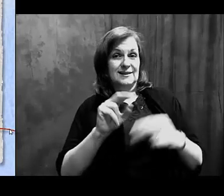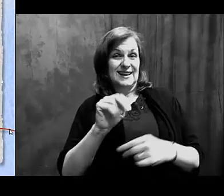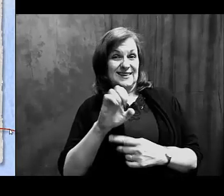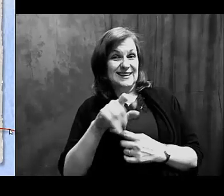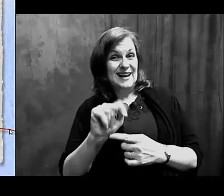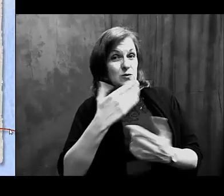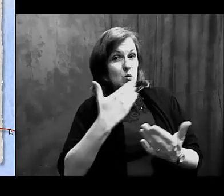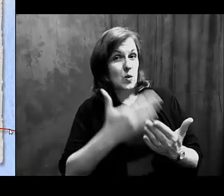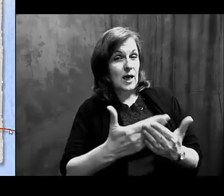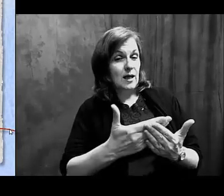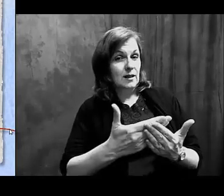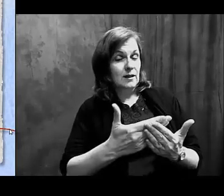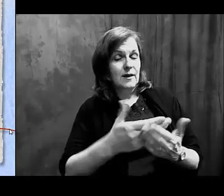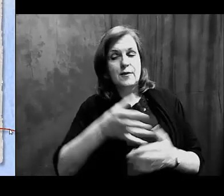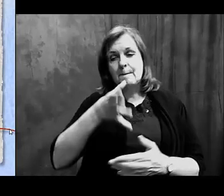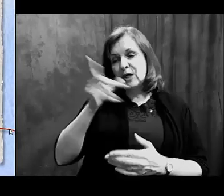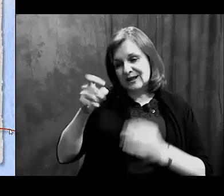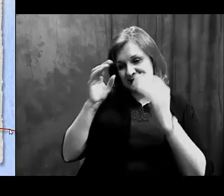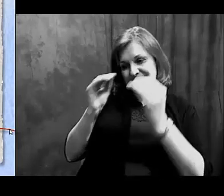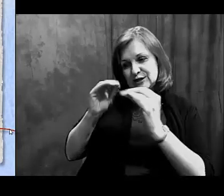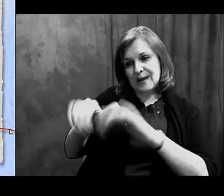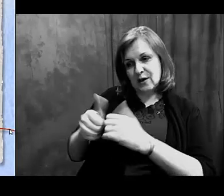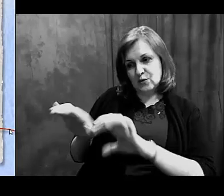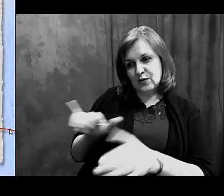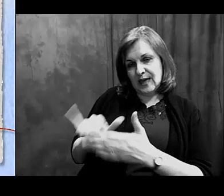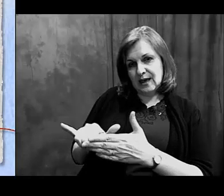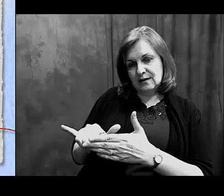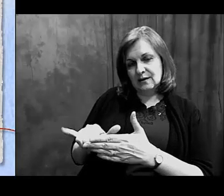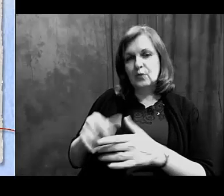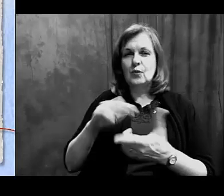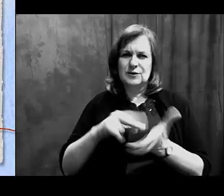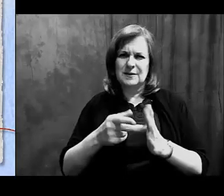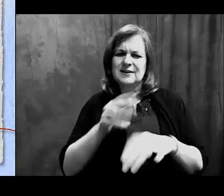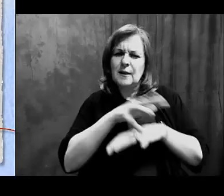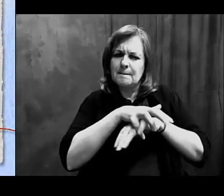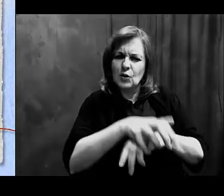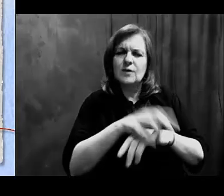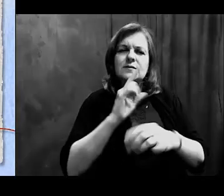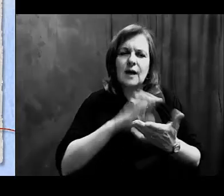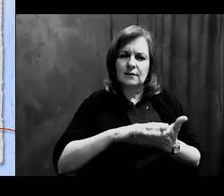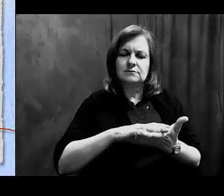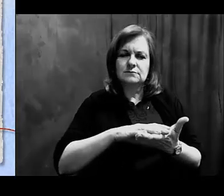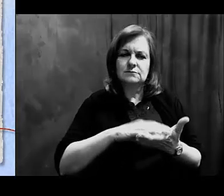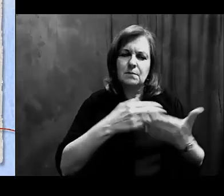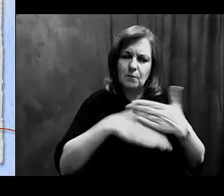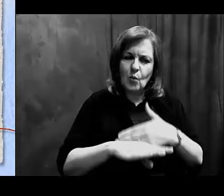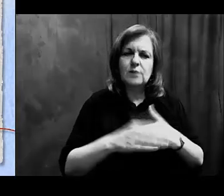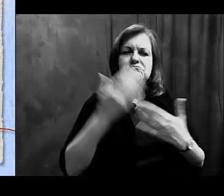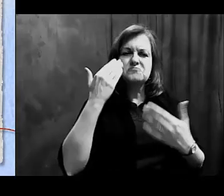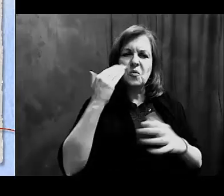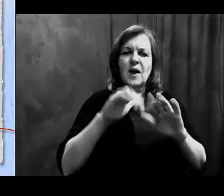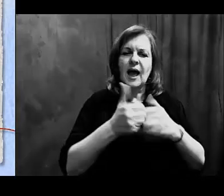well, they actually have to be trained by their mothers. So they're born with the ability to spin a web.